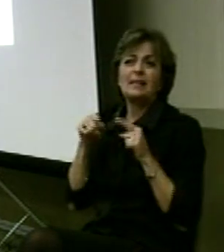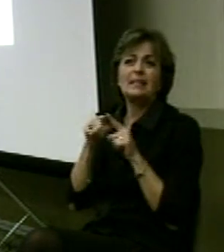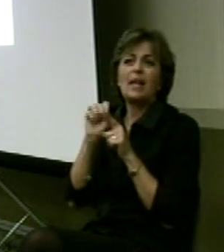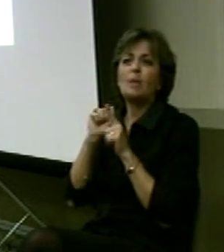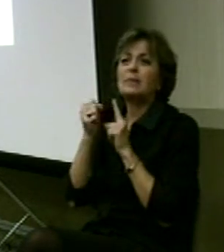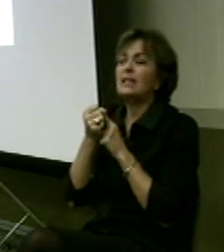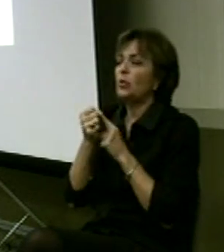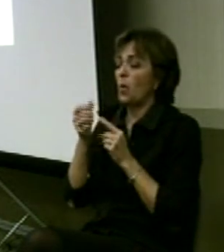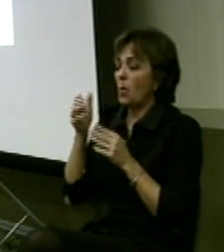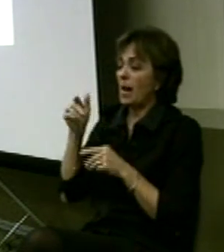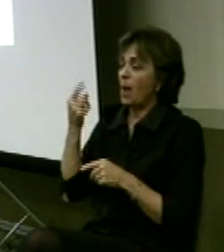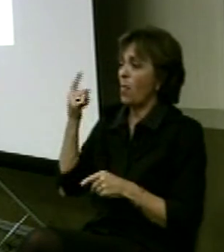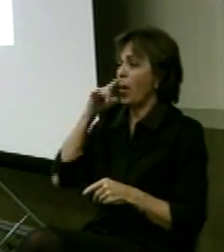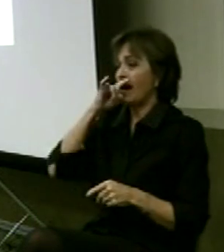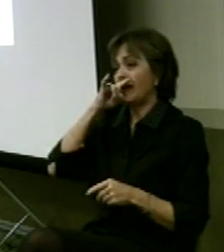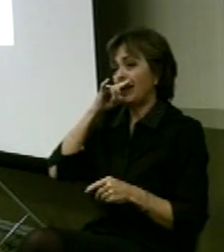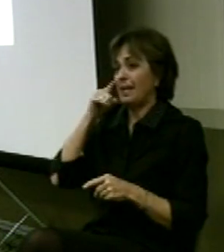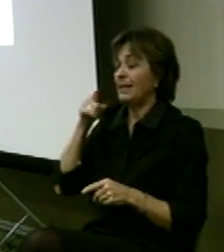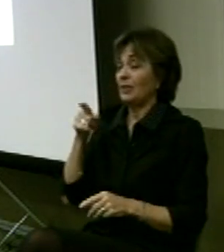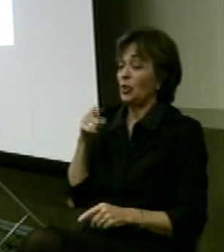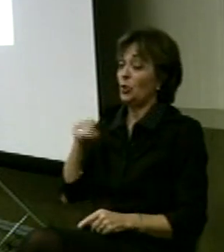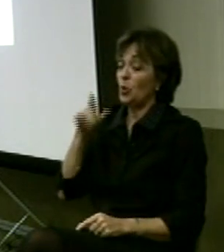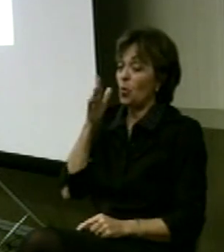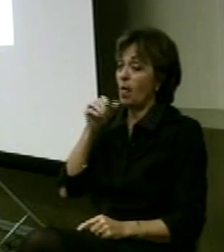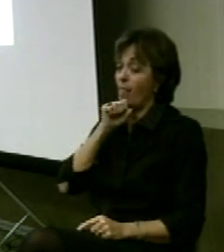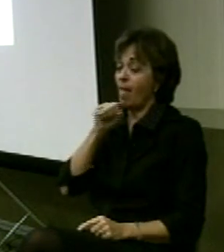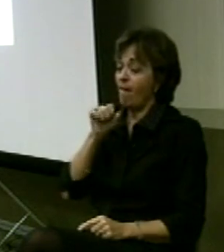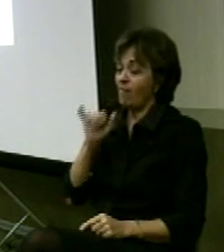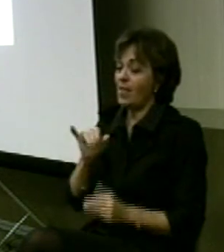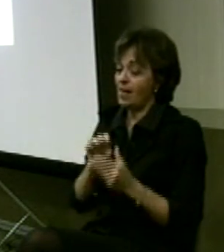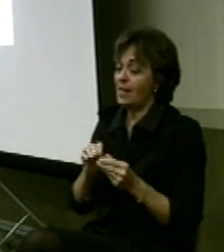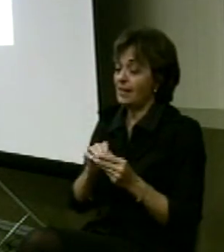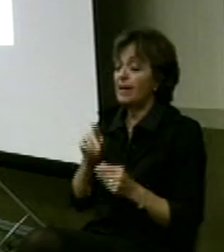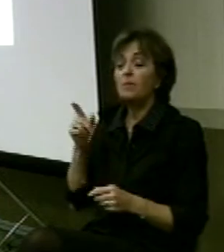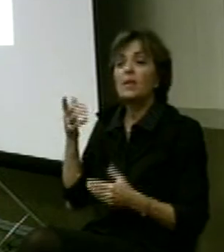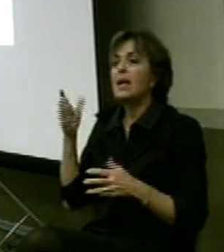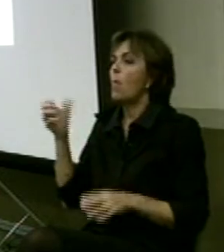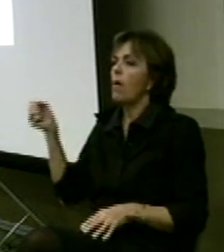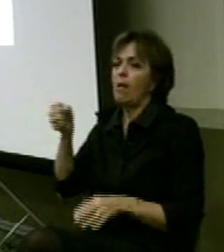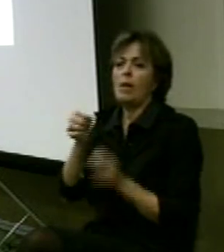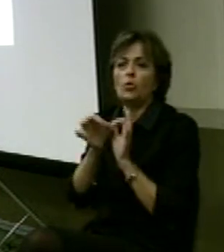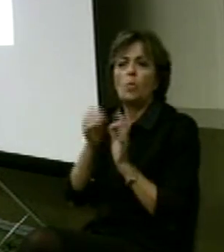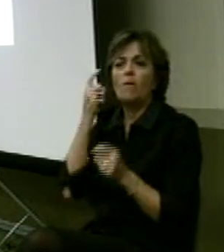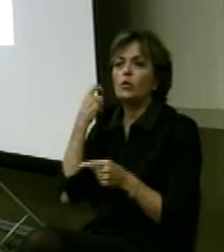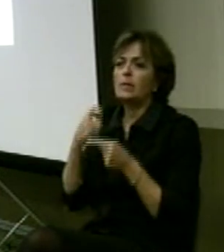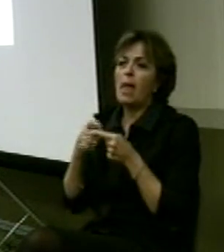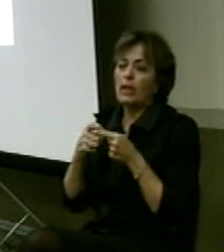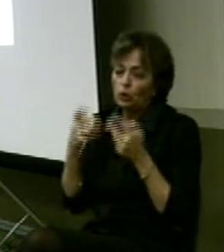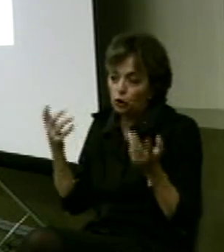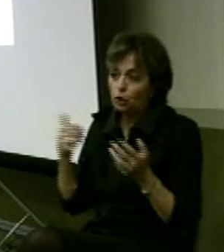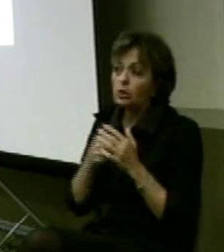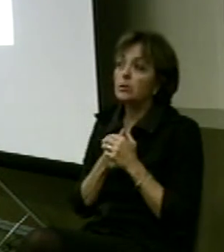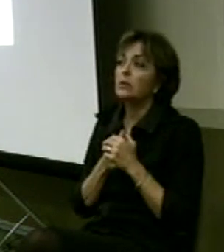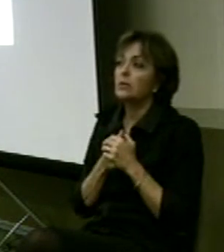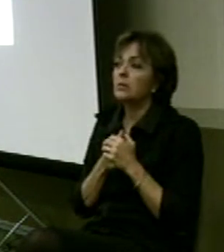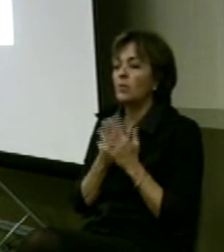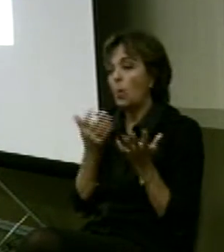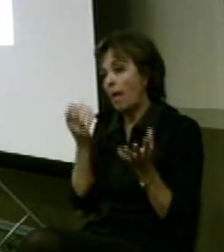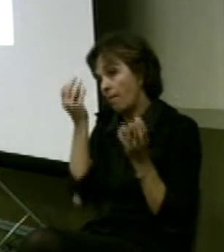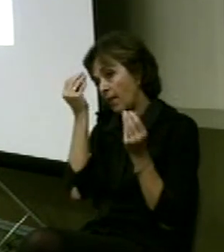We had the same situation. We let this kid try. Listen, you're going to love this. They didn't want to provide an interpreter for Spanish.